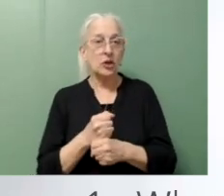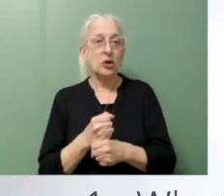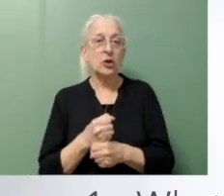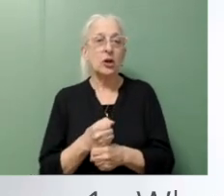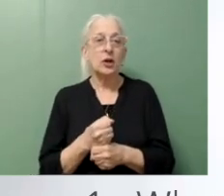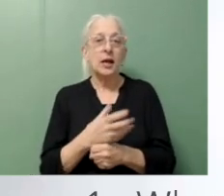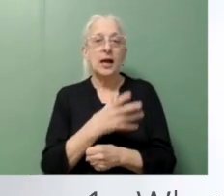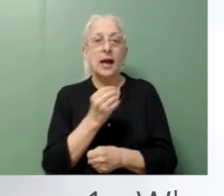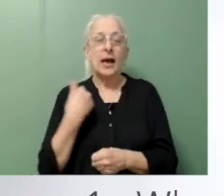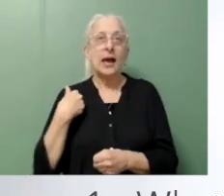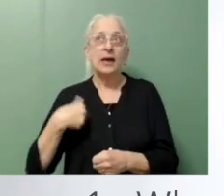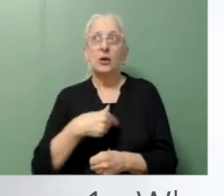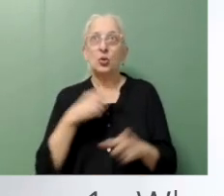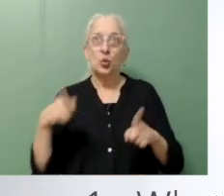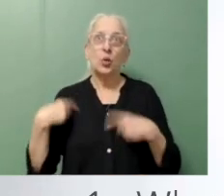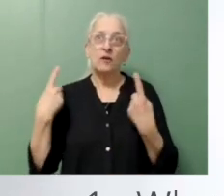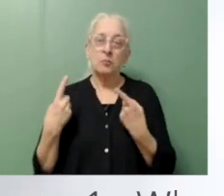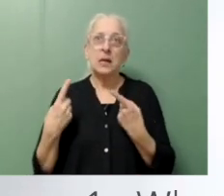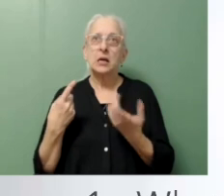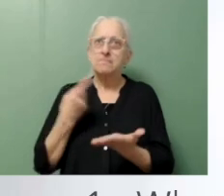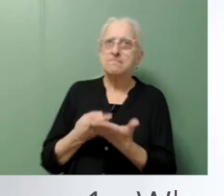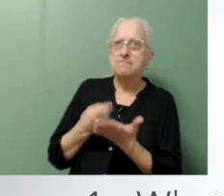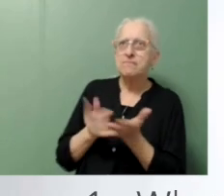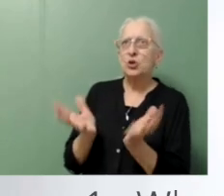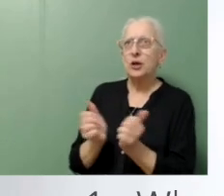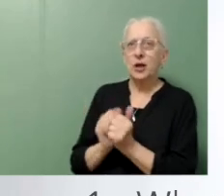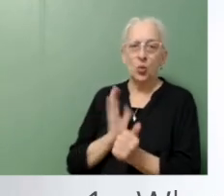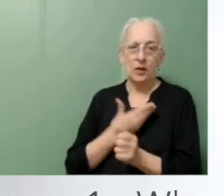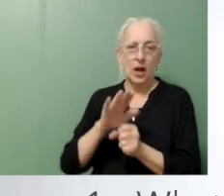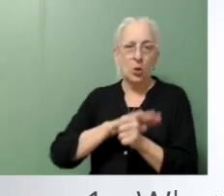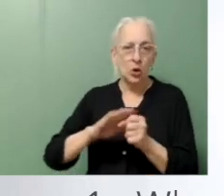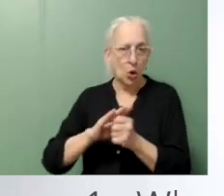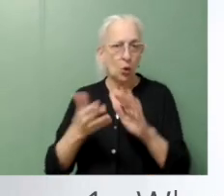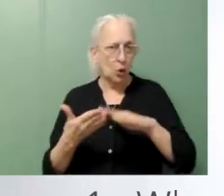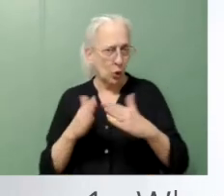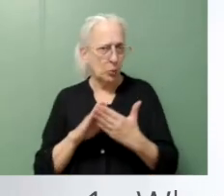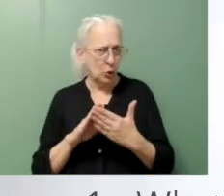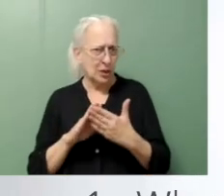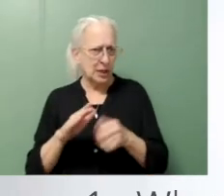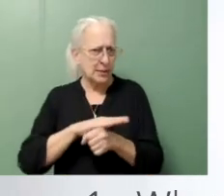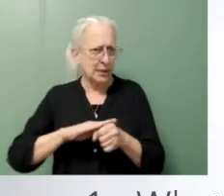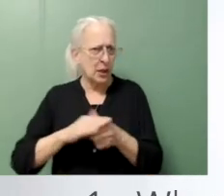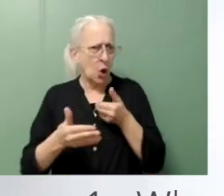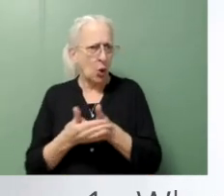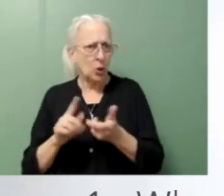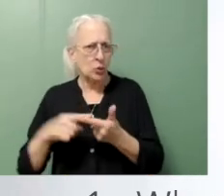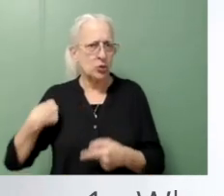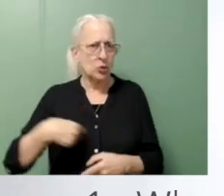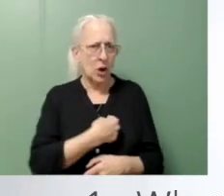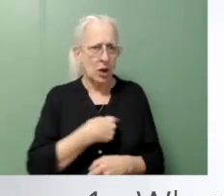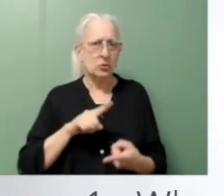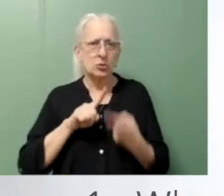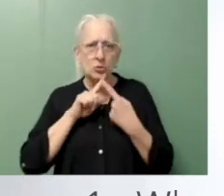been engaging and talking to our local communities in our backyard and making sure that we can attend